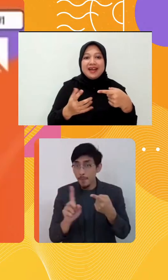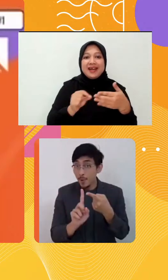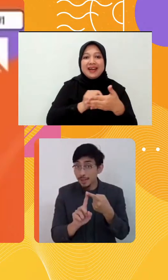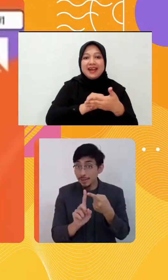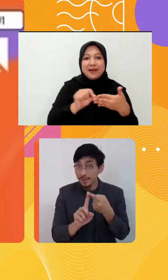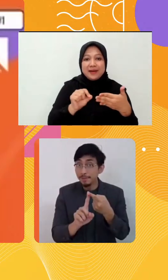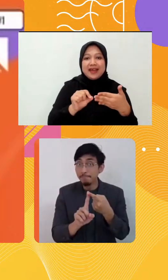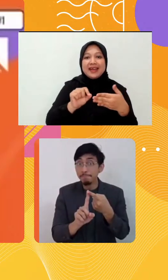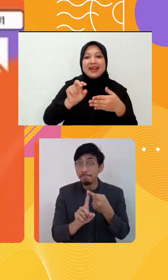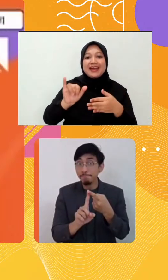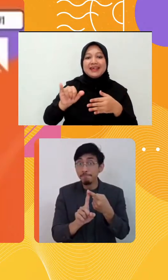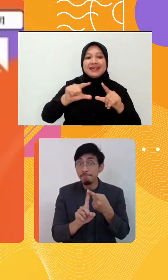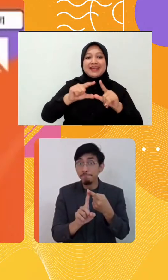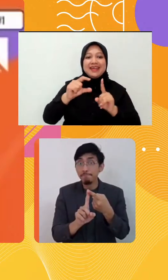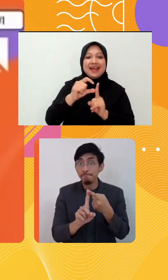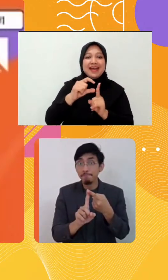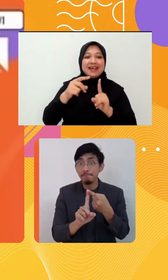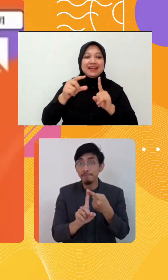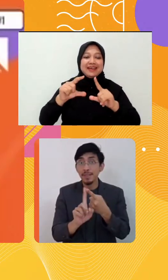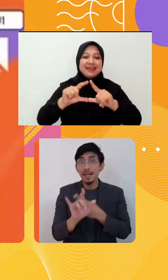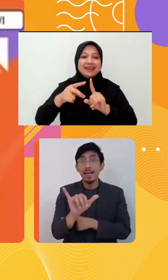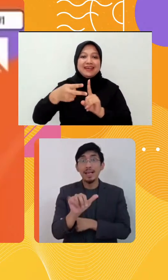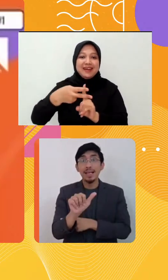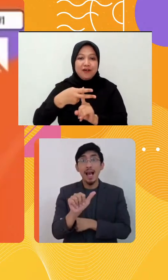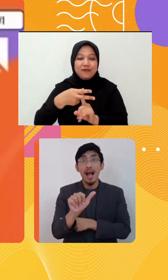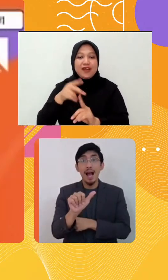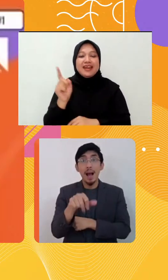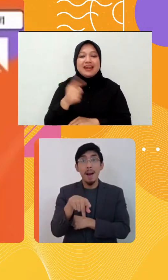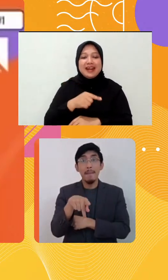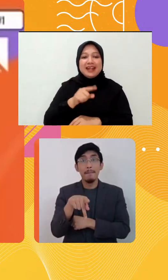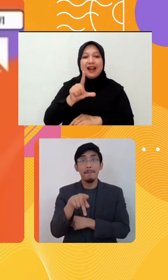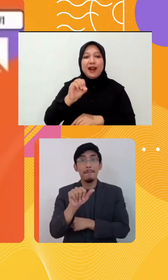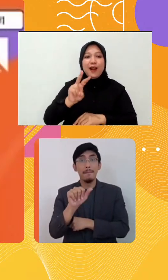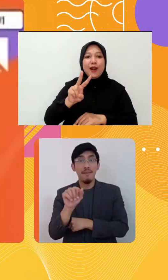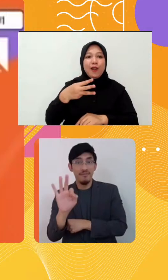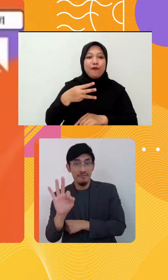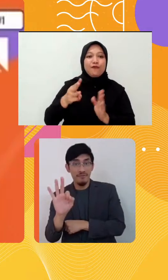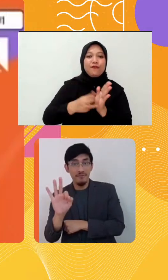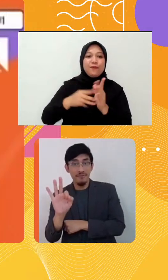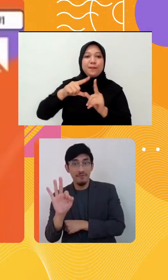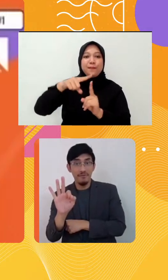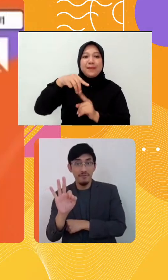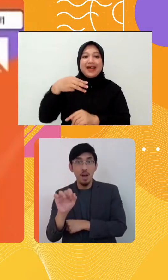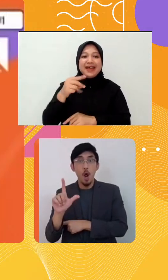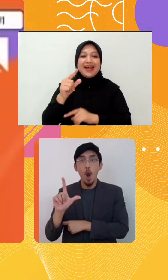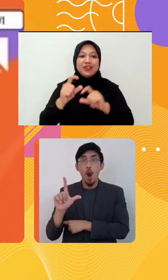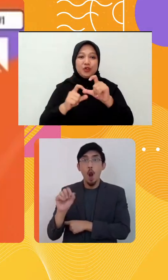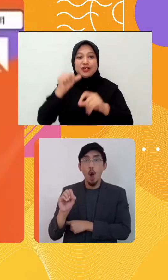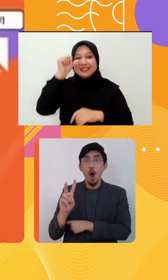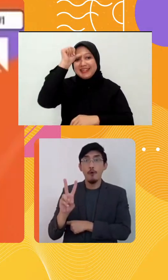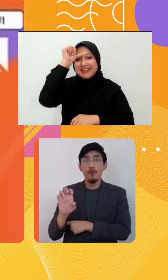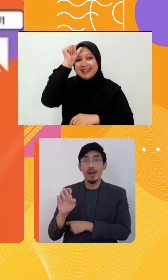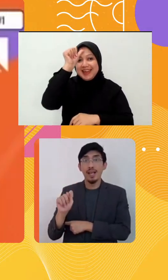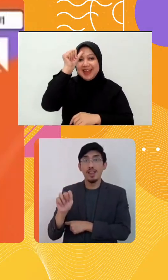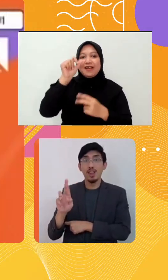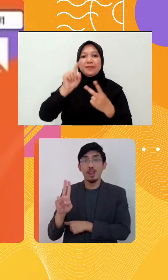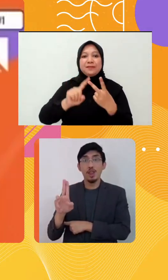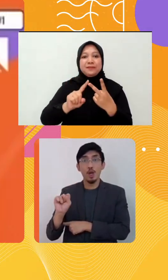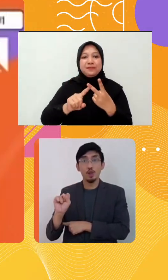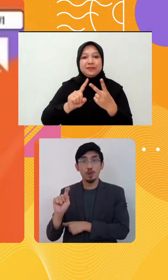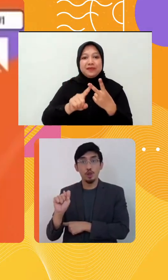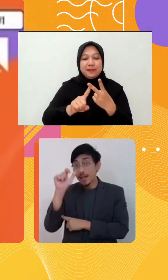She is the co-founder and head Love Matters India, and also Teen Book. She's experienced in managing